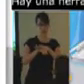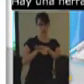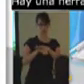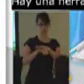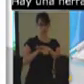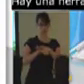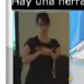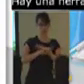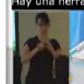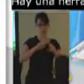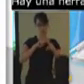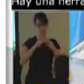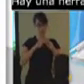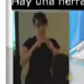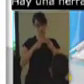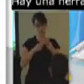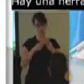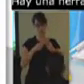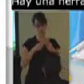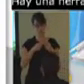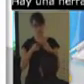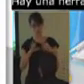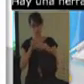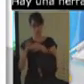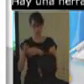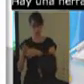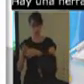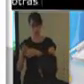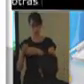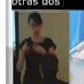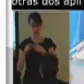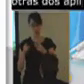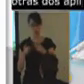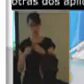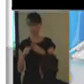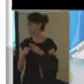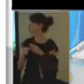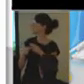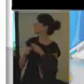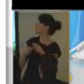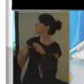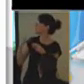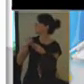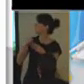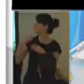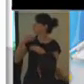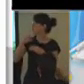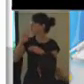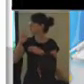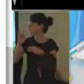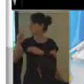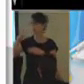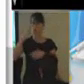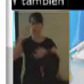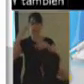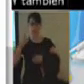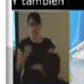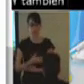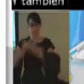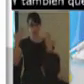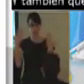which links through 3 applications. We've got the CBT, which is